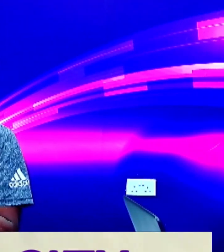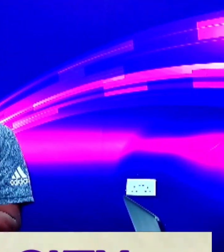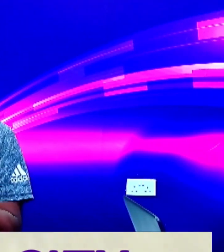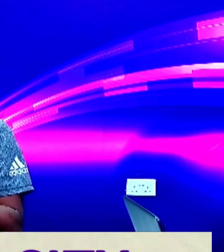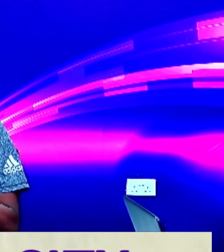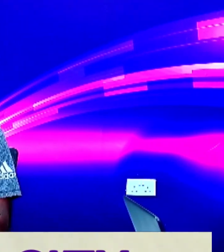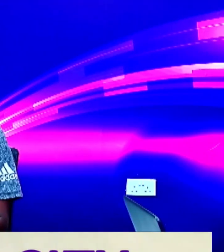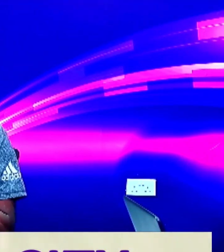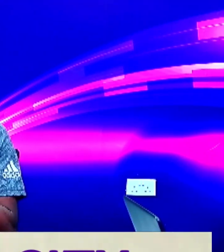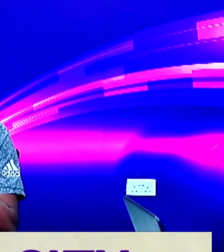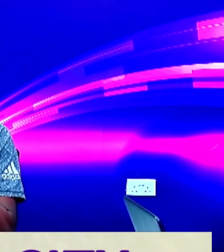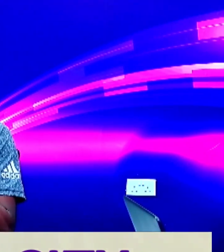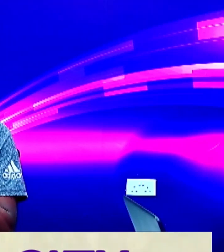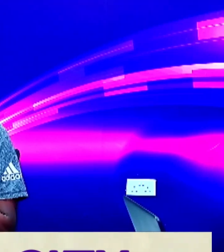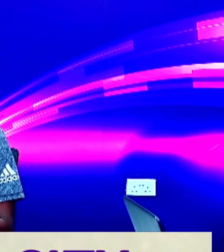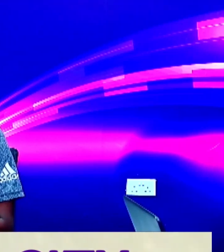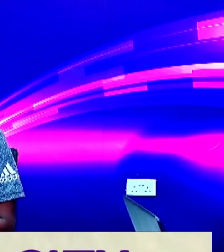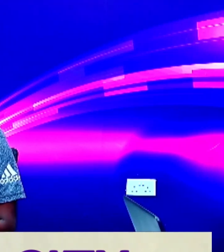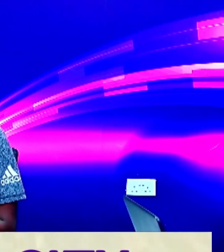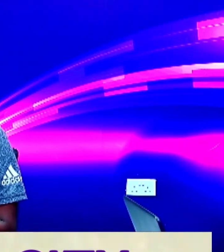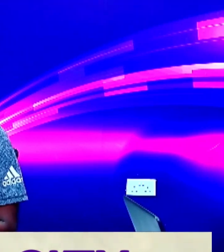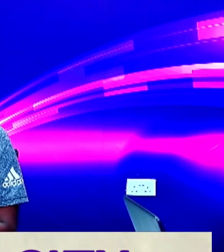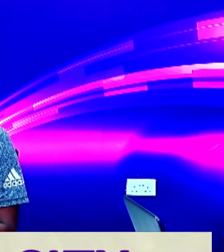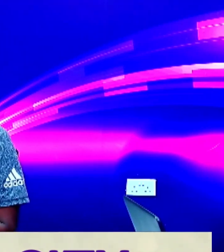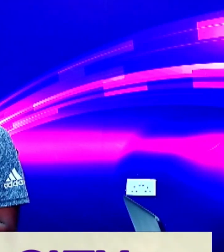Lewis from the opponent